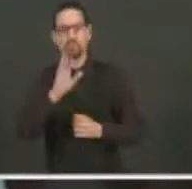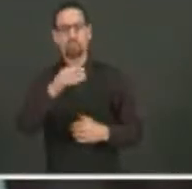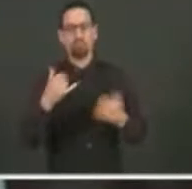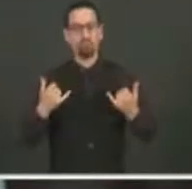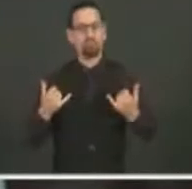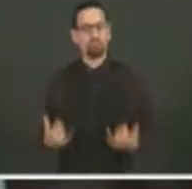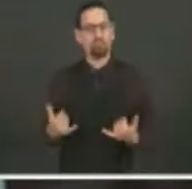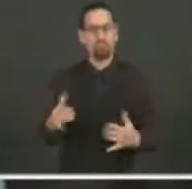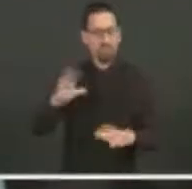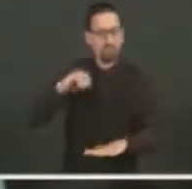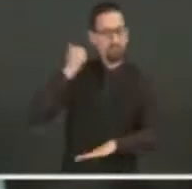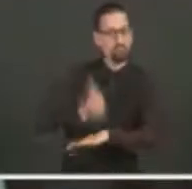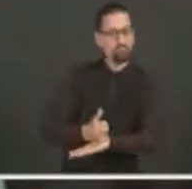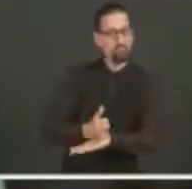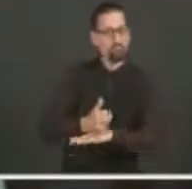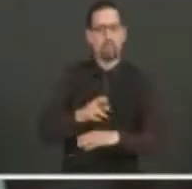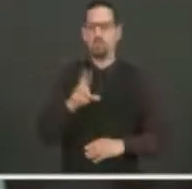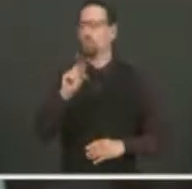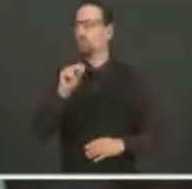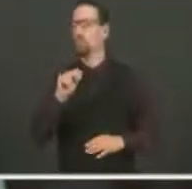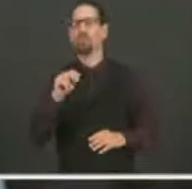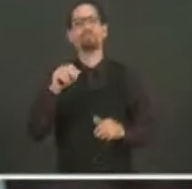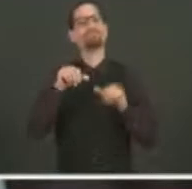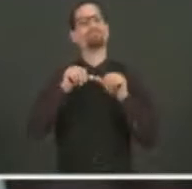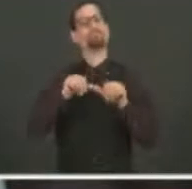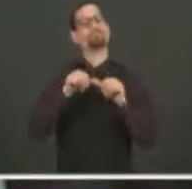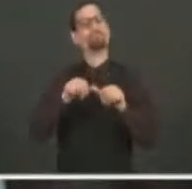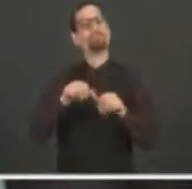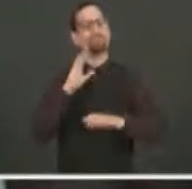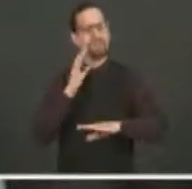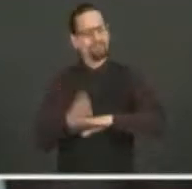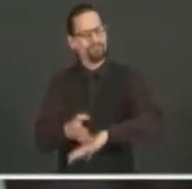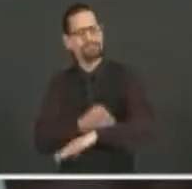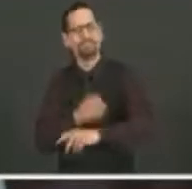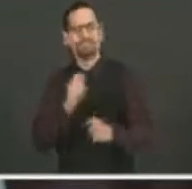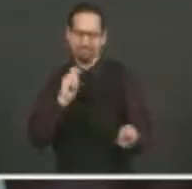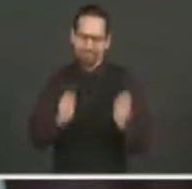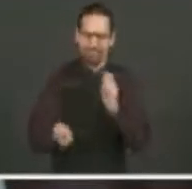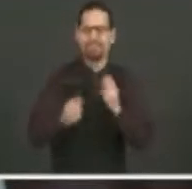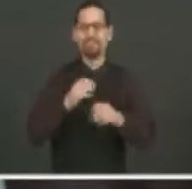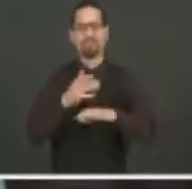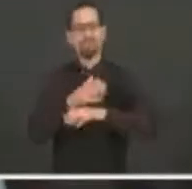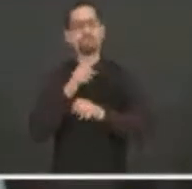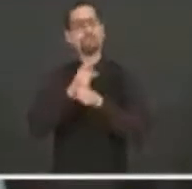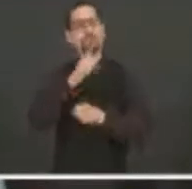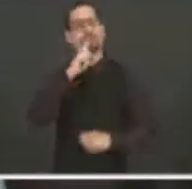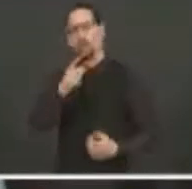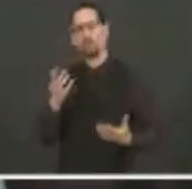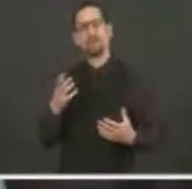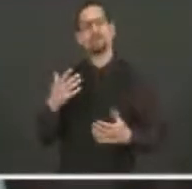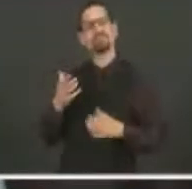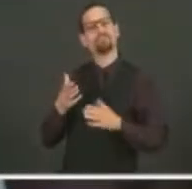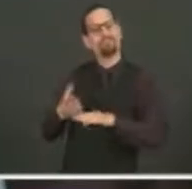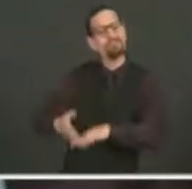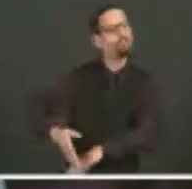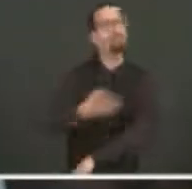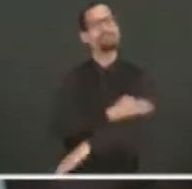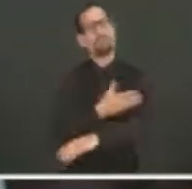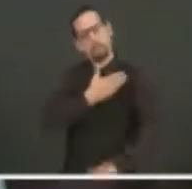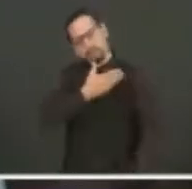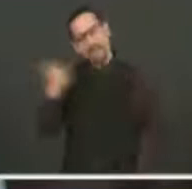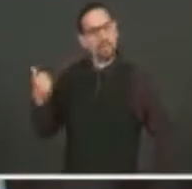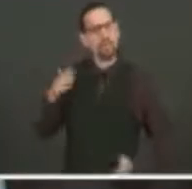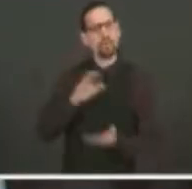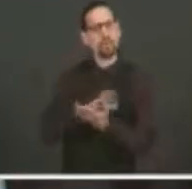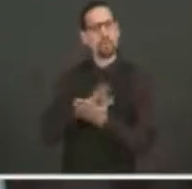better, more resilient Rhode Island and a better, more resilient school system. I want to take a second to talk